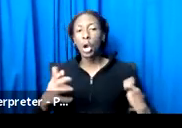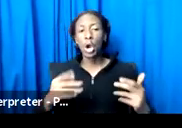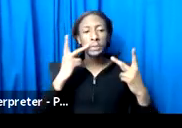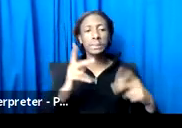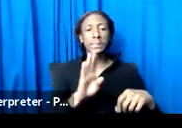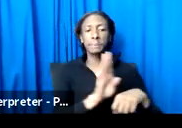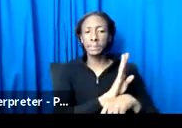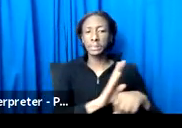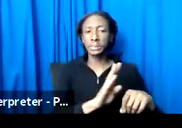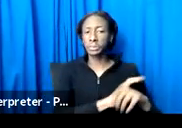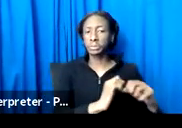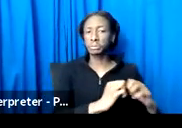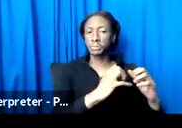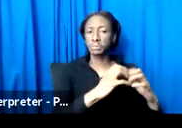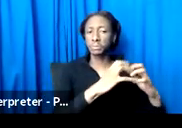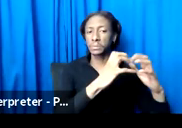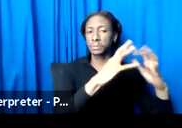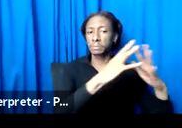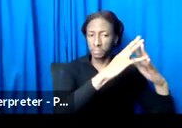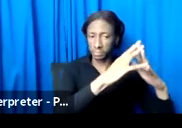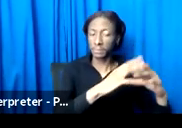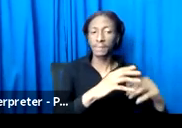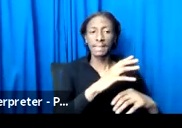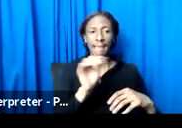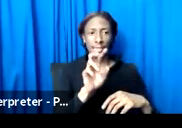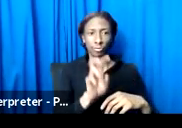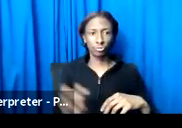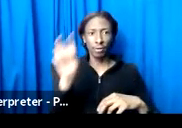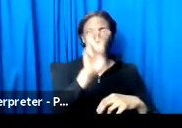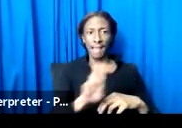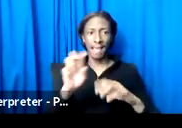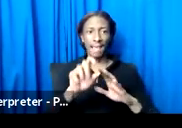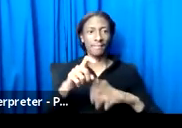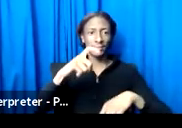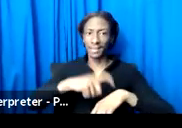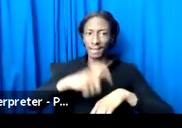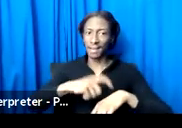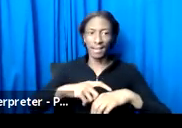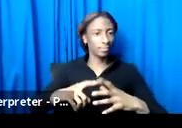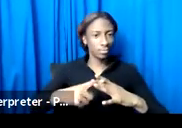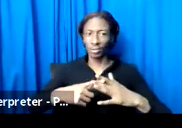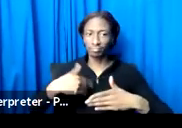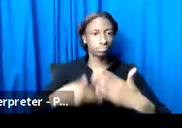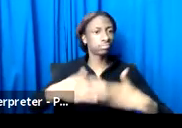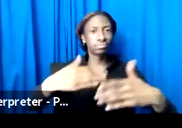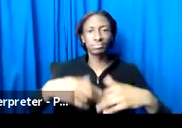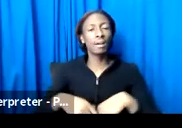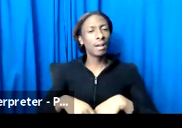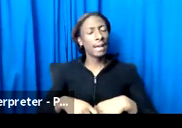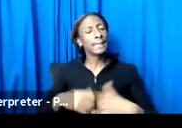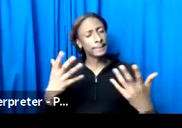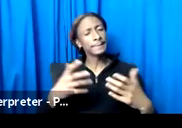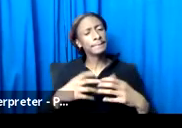back online at a large scale, and the travel season has now kicked off in full force. Despite all this return